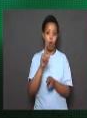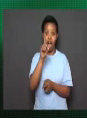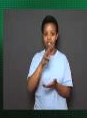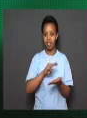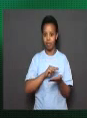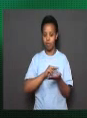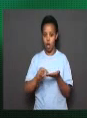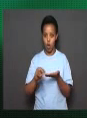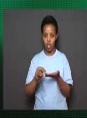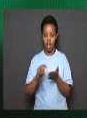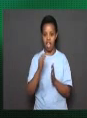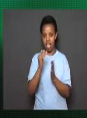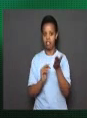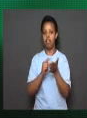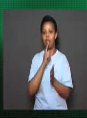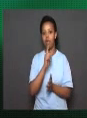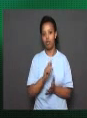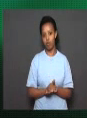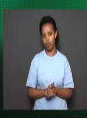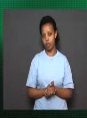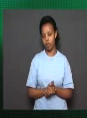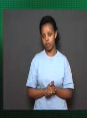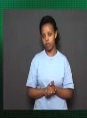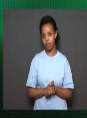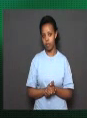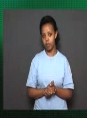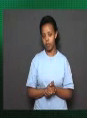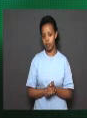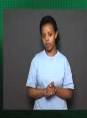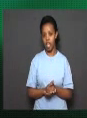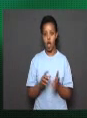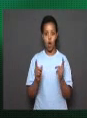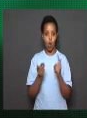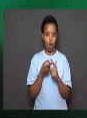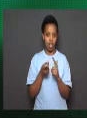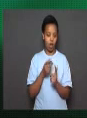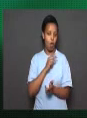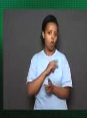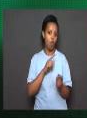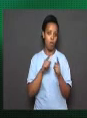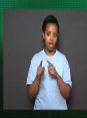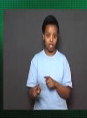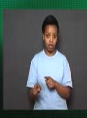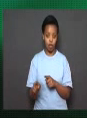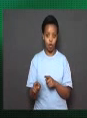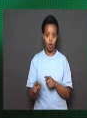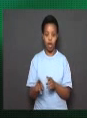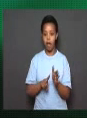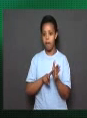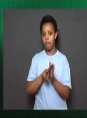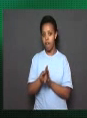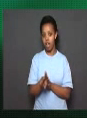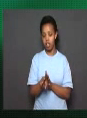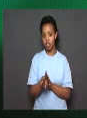the average human cell. The second characteristic is that